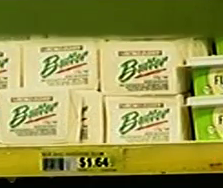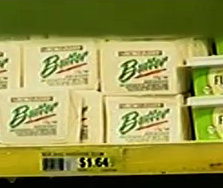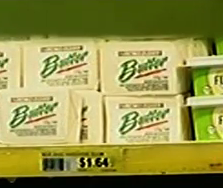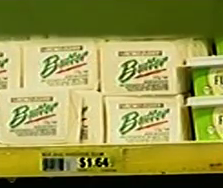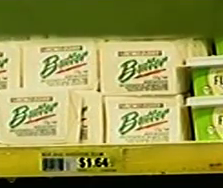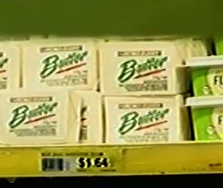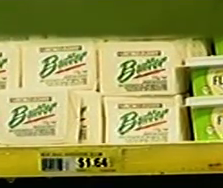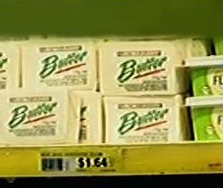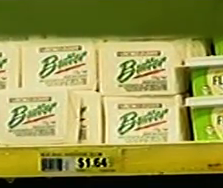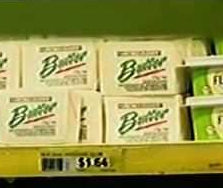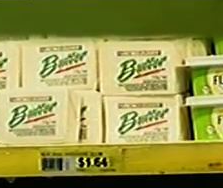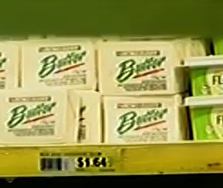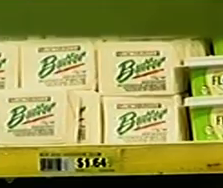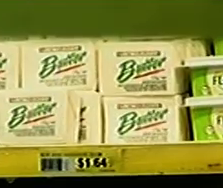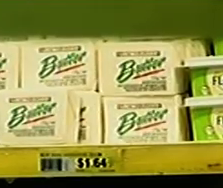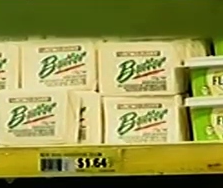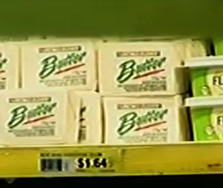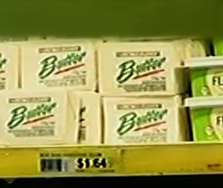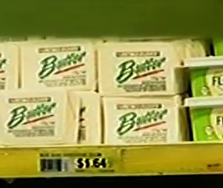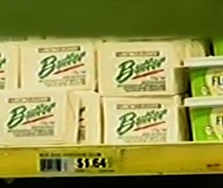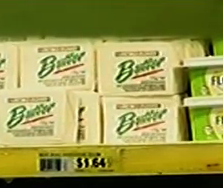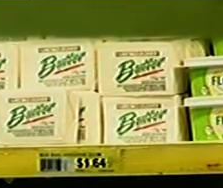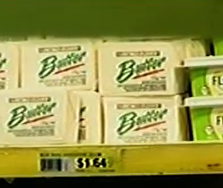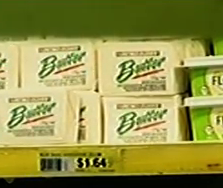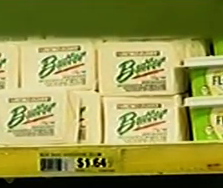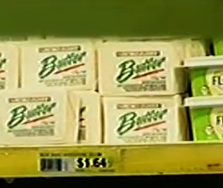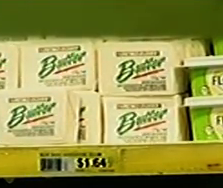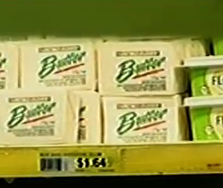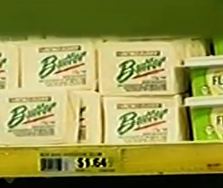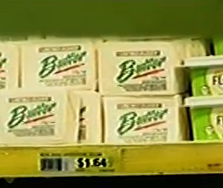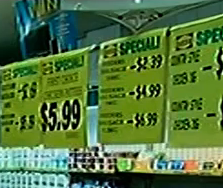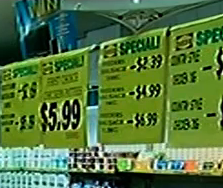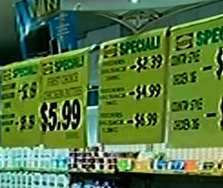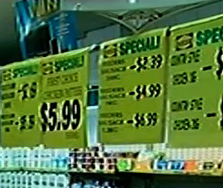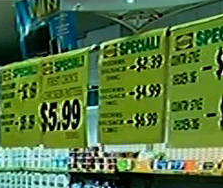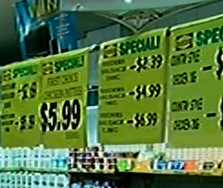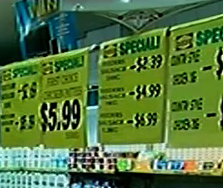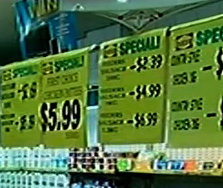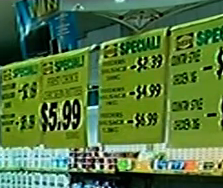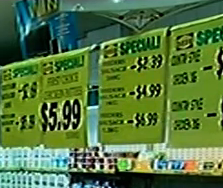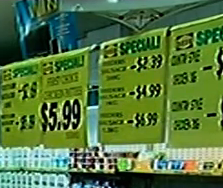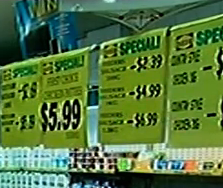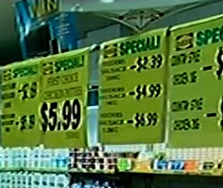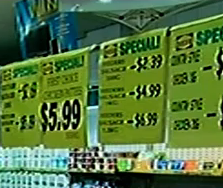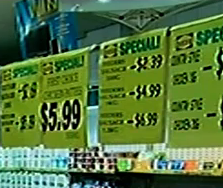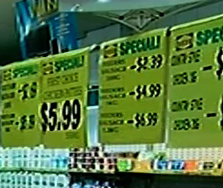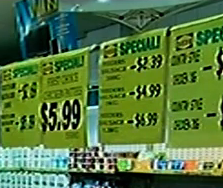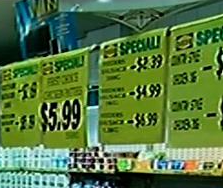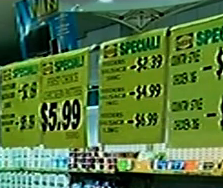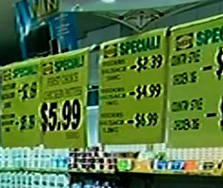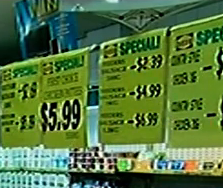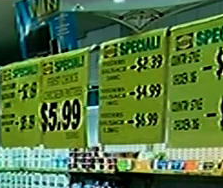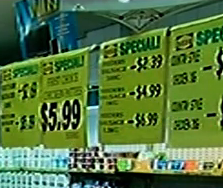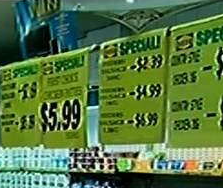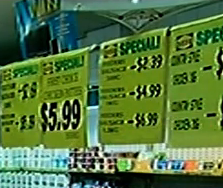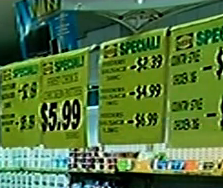grams will cost $1.85 from Monday. A total of 40 items manufactured by Fiji Dairy Limited will increase